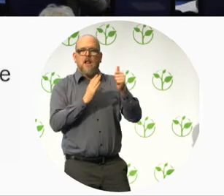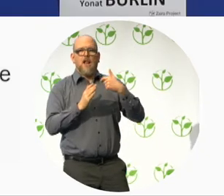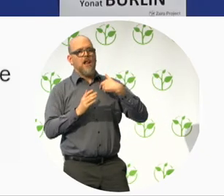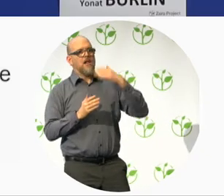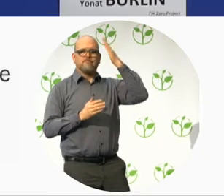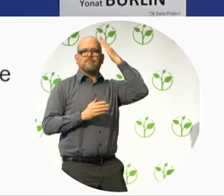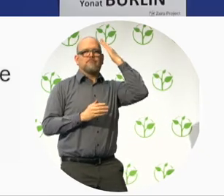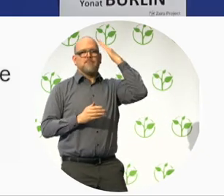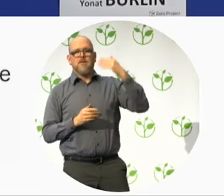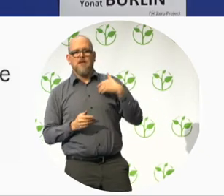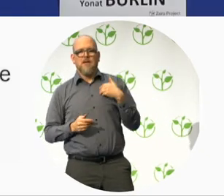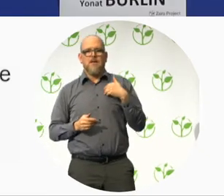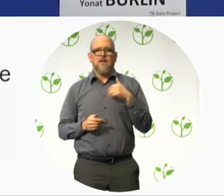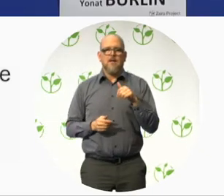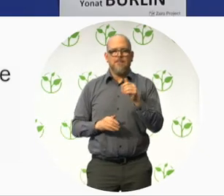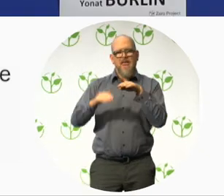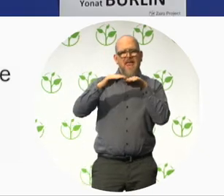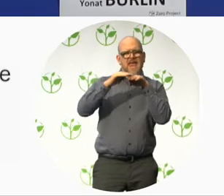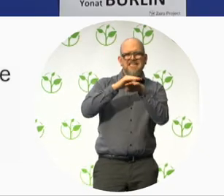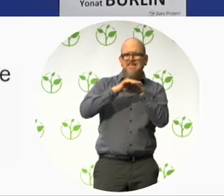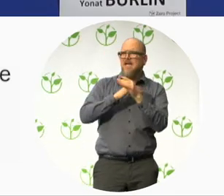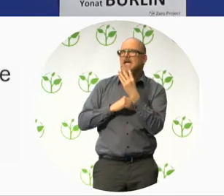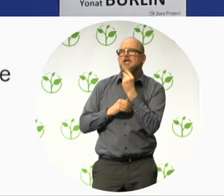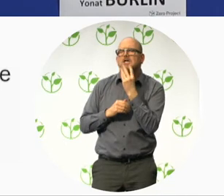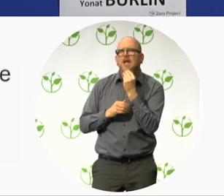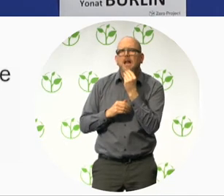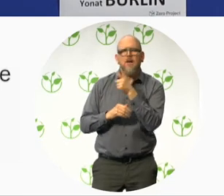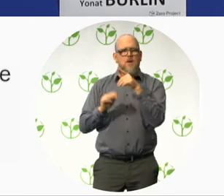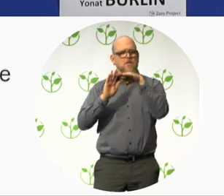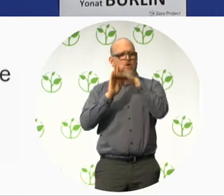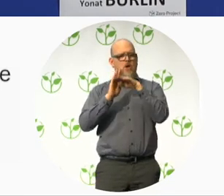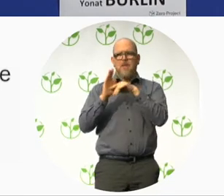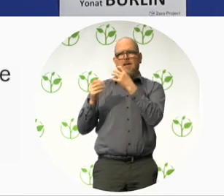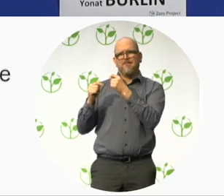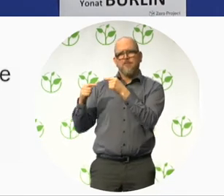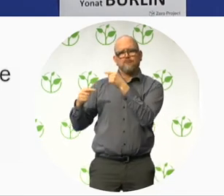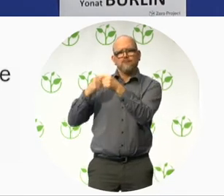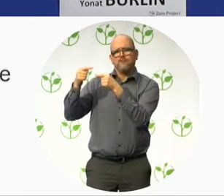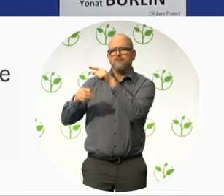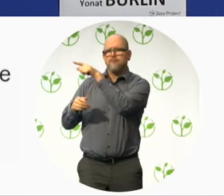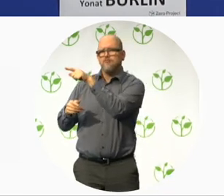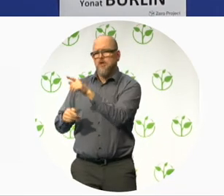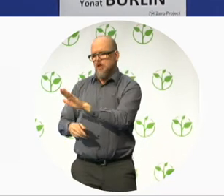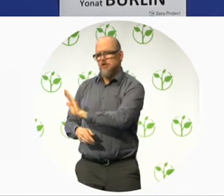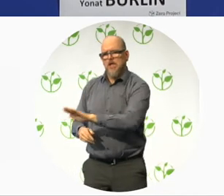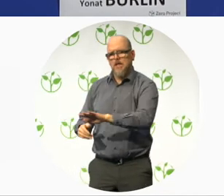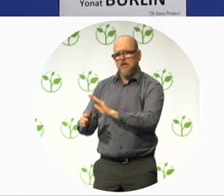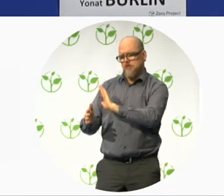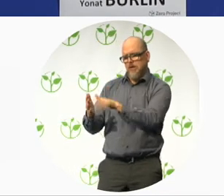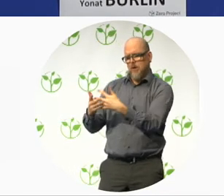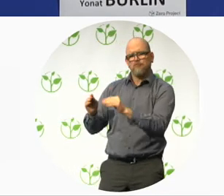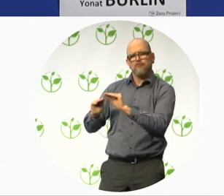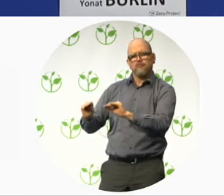people sign language, and it's about 5 or 6 sessions, and it can be probably transformed into any language